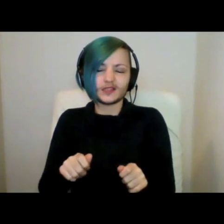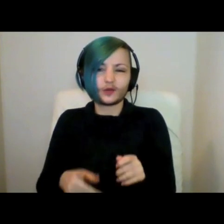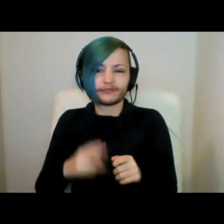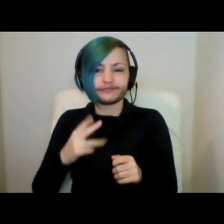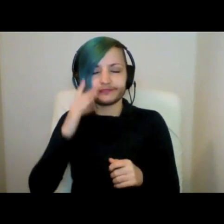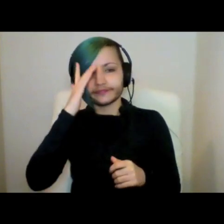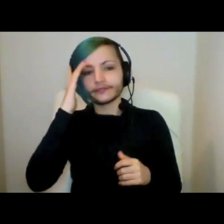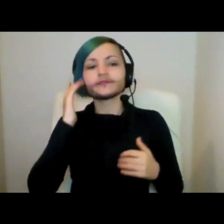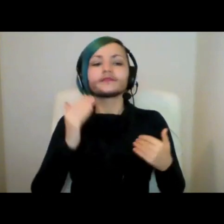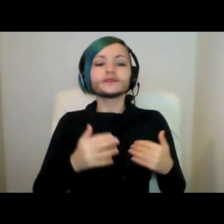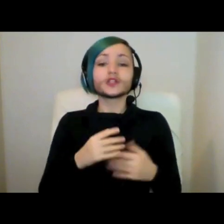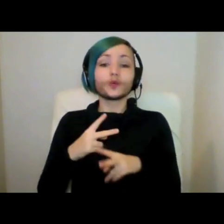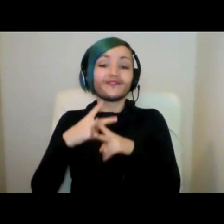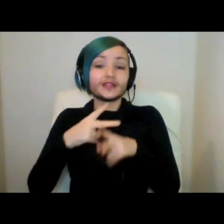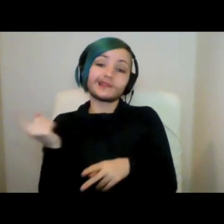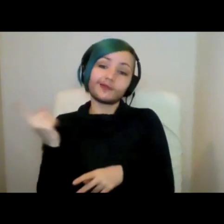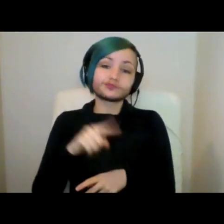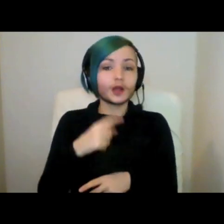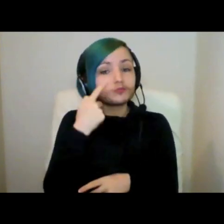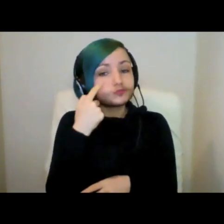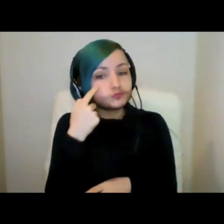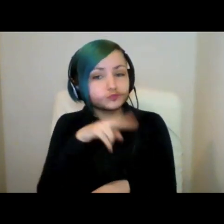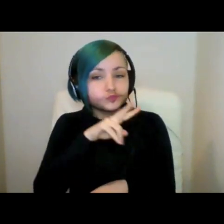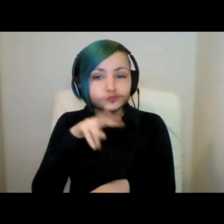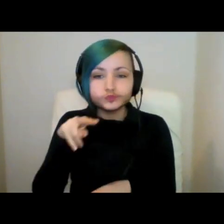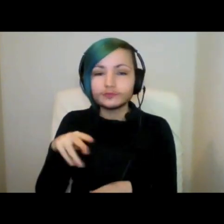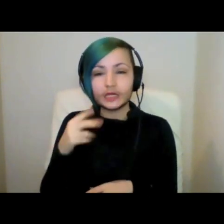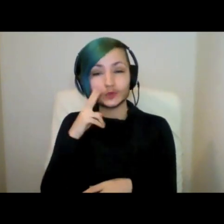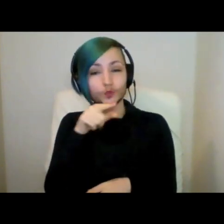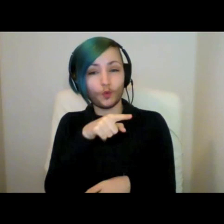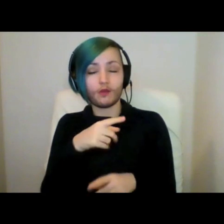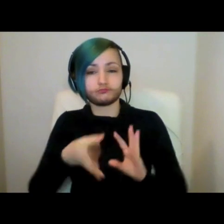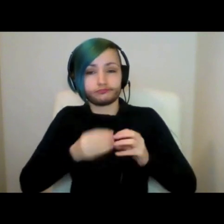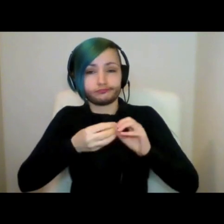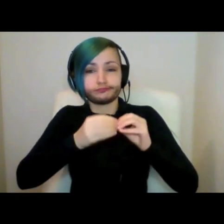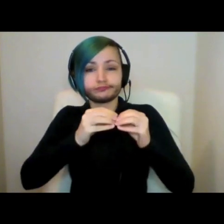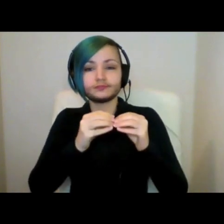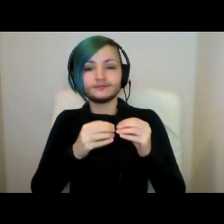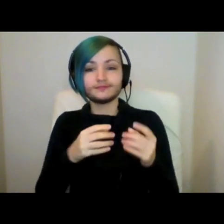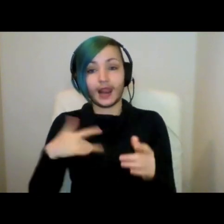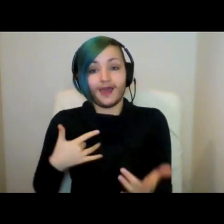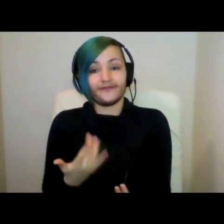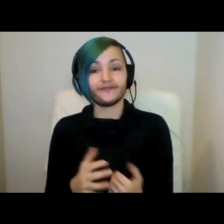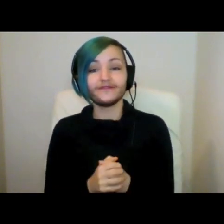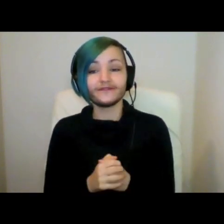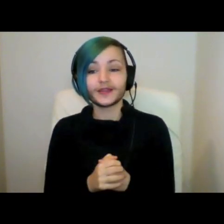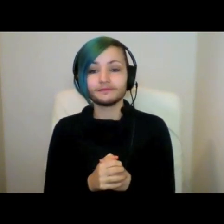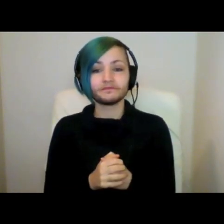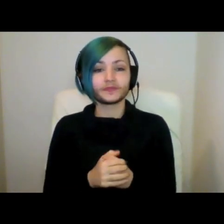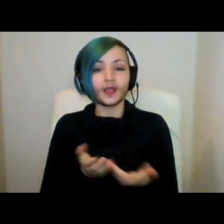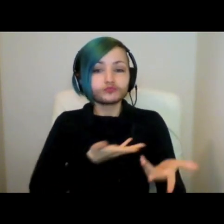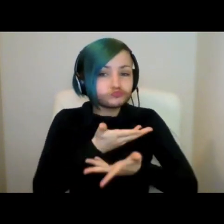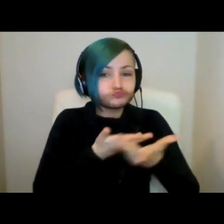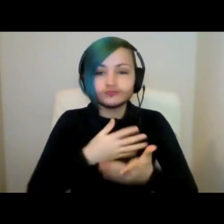where visitors came, saw the exhibition and could see Naina working live. She didn't have to interact with